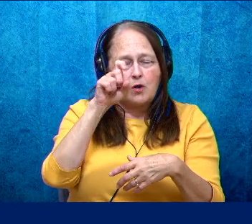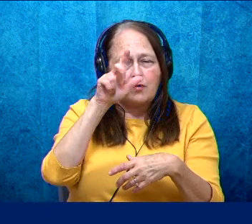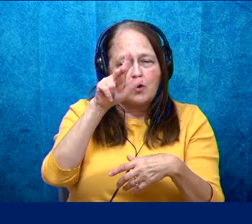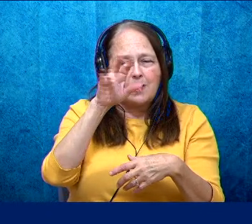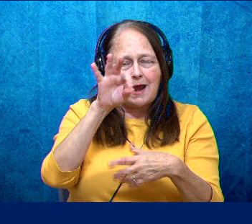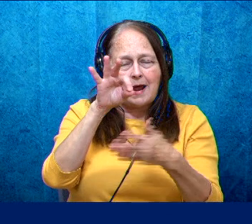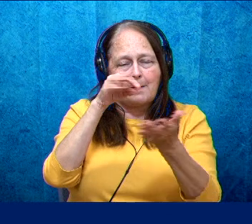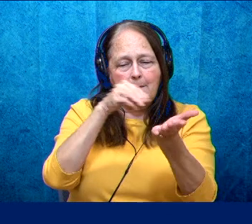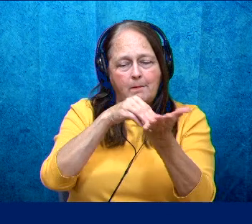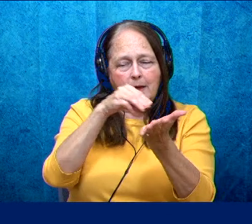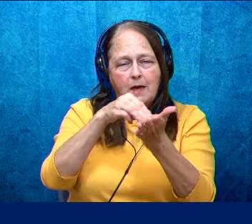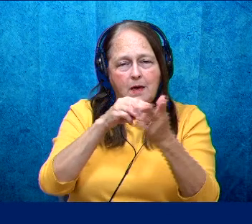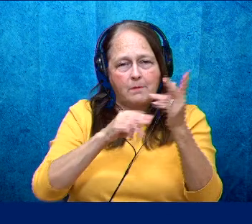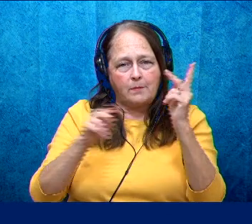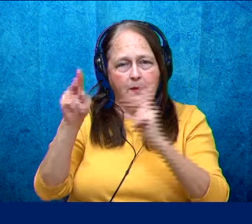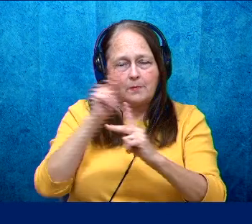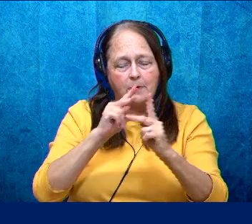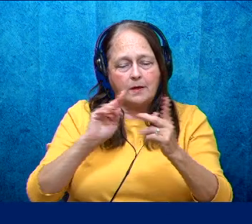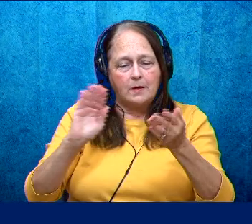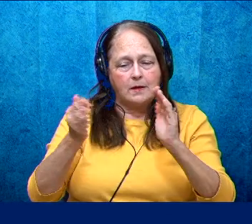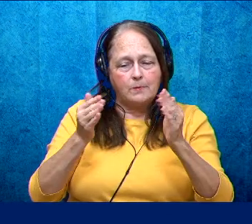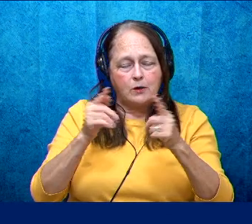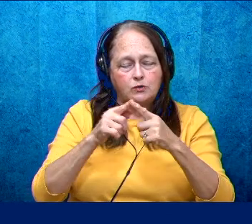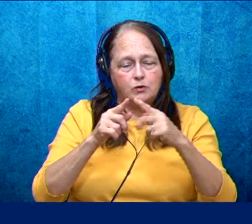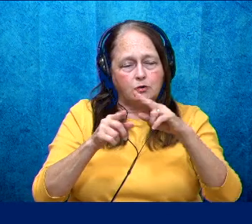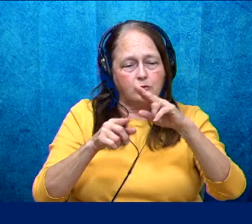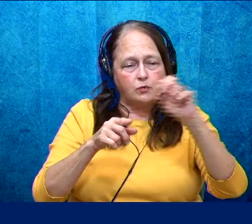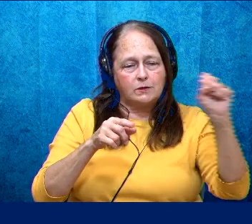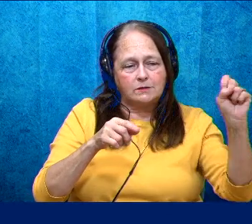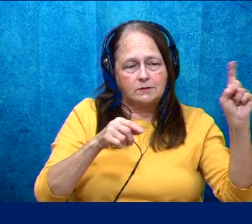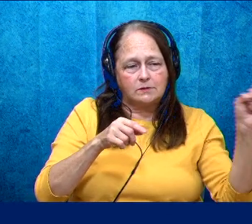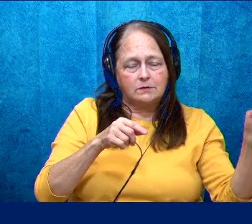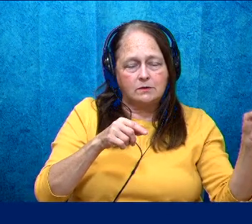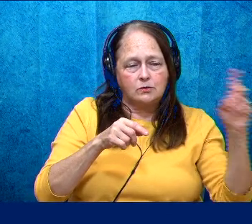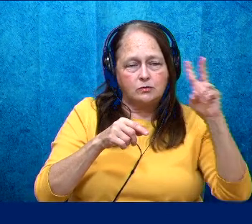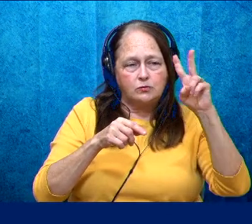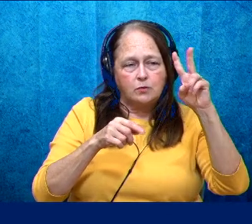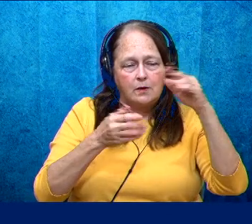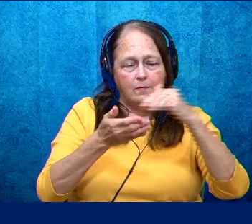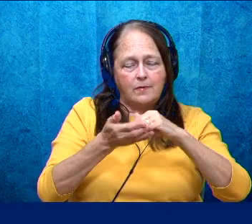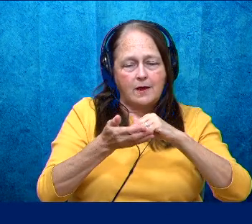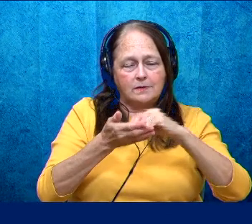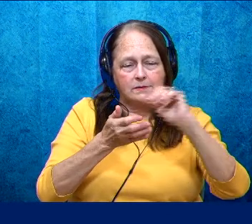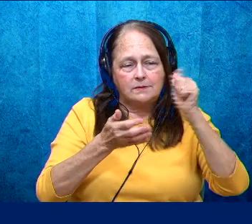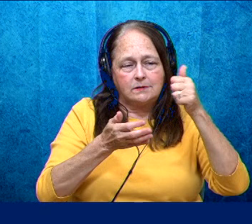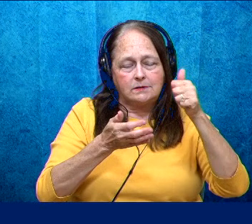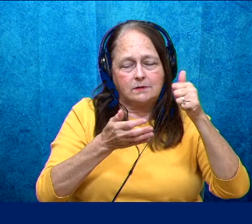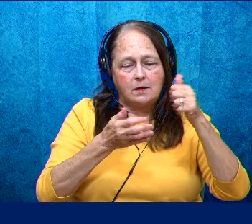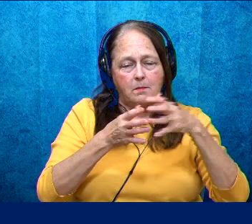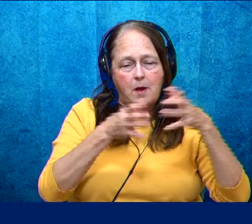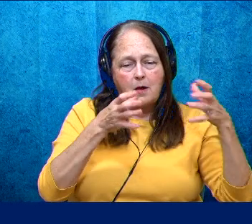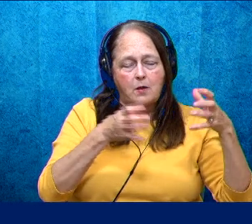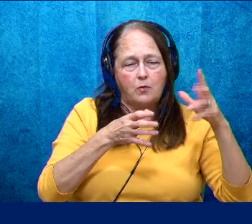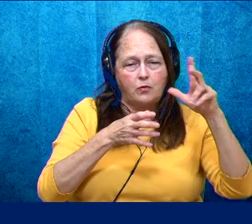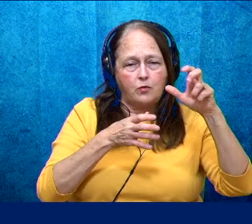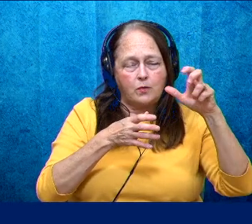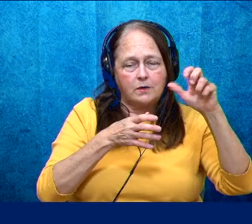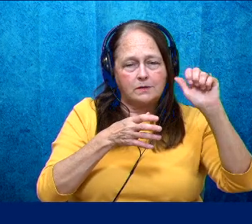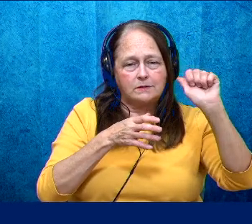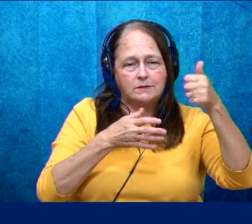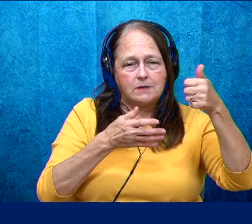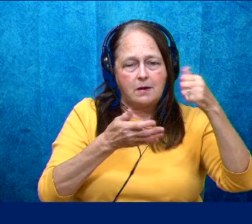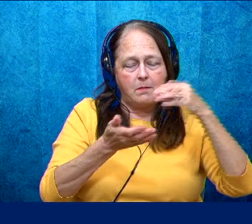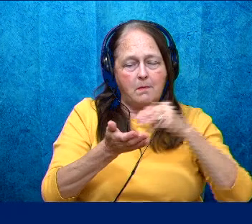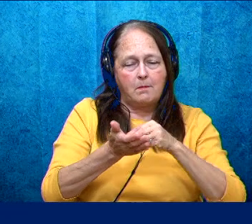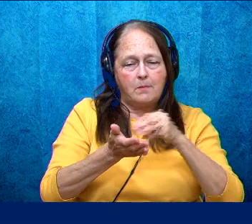people. But compare that to the United States. And in 2010, the population of the United States was 310 million